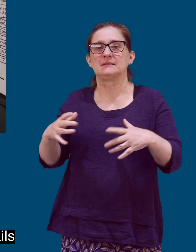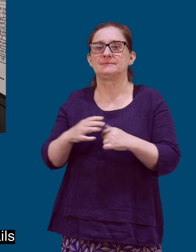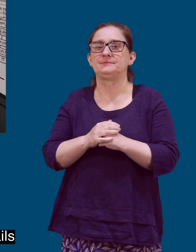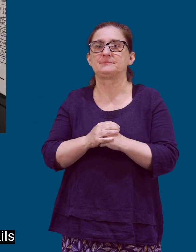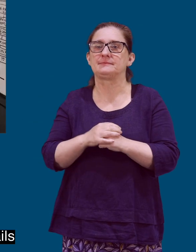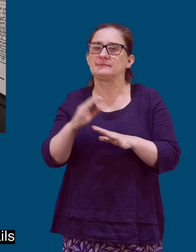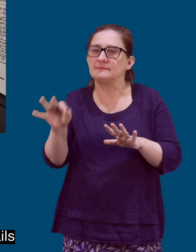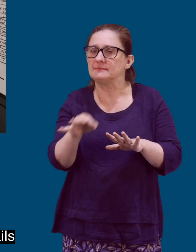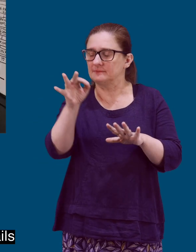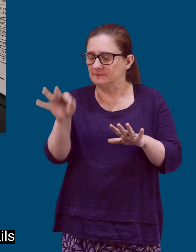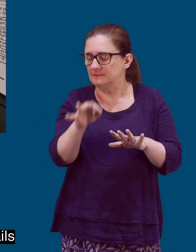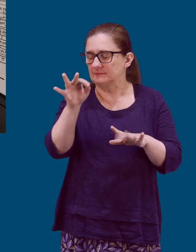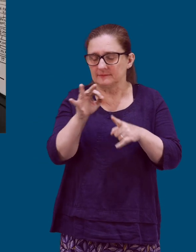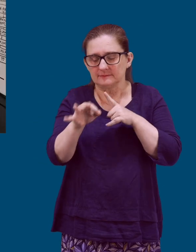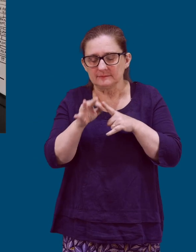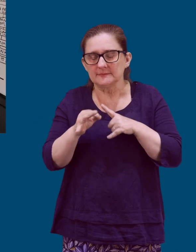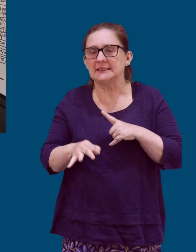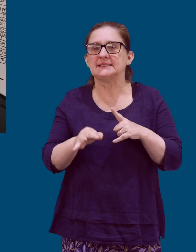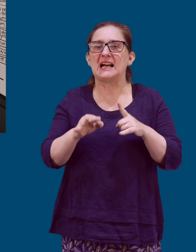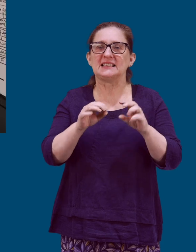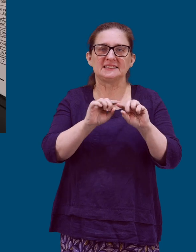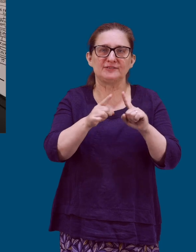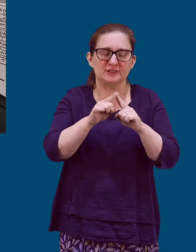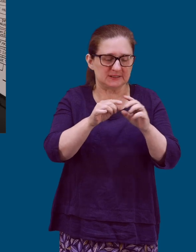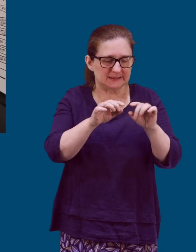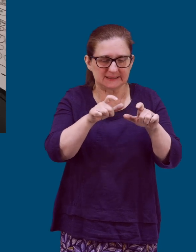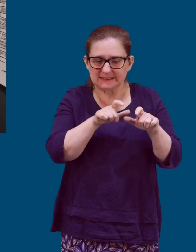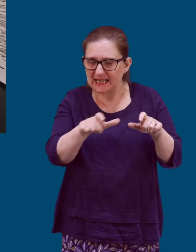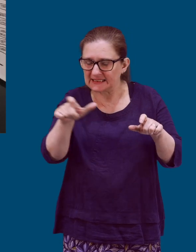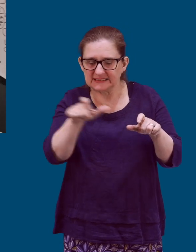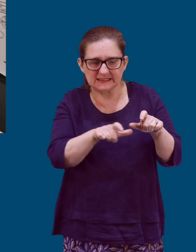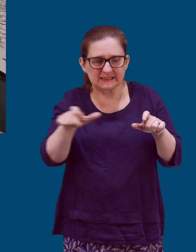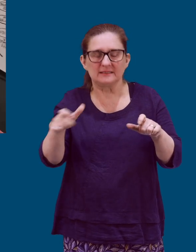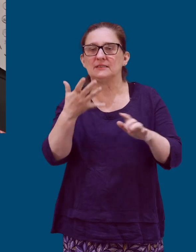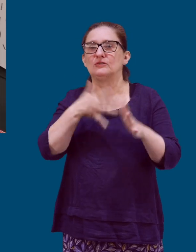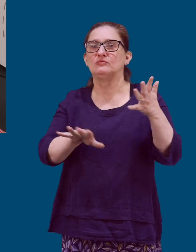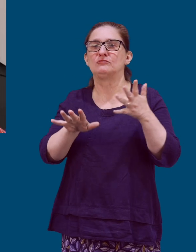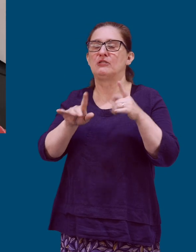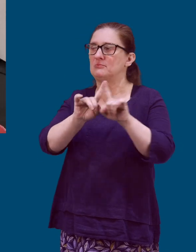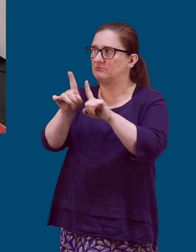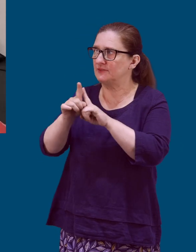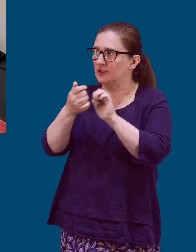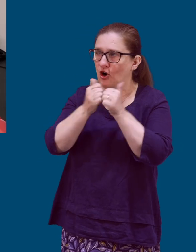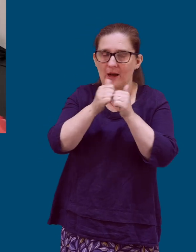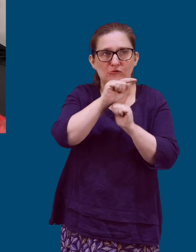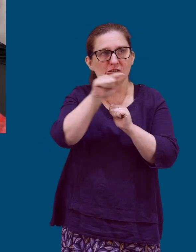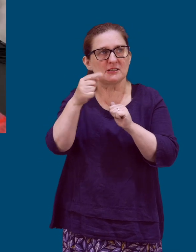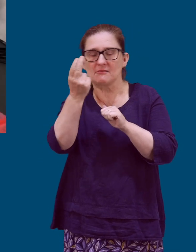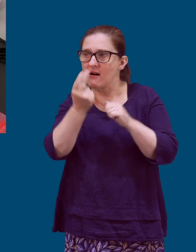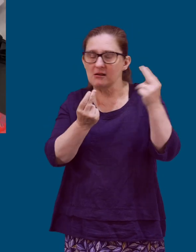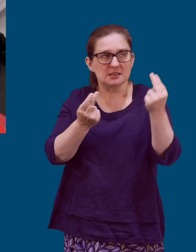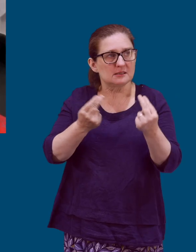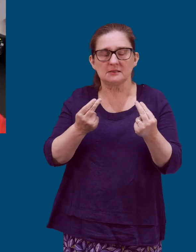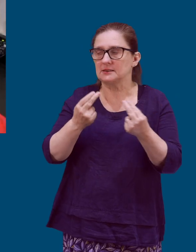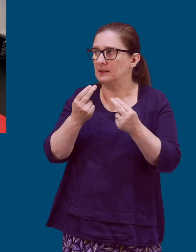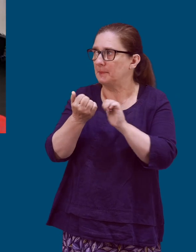minds, embroidered with details and printed with text fragments from Helen Stratford's collaborators, artists and peers who